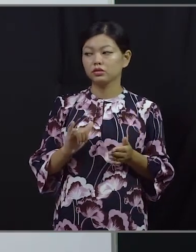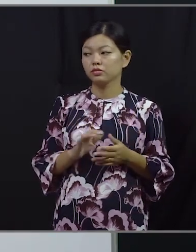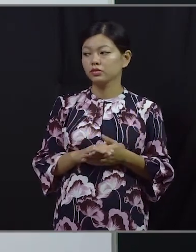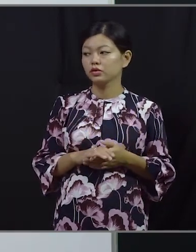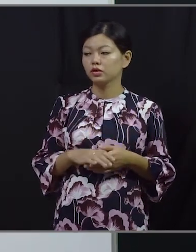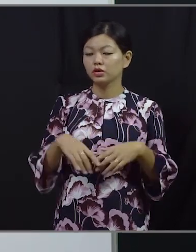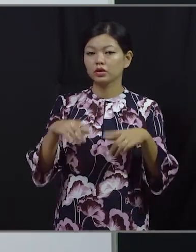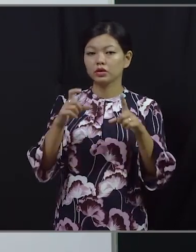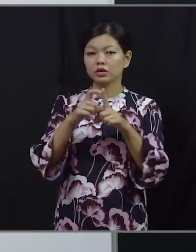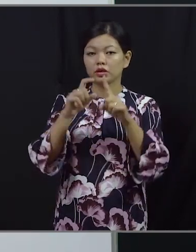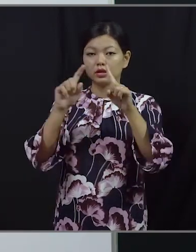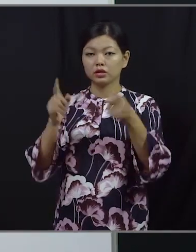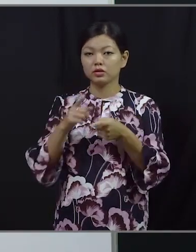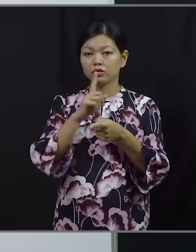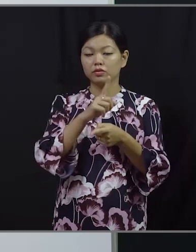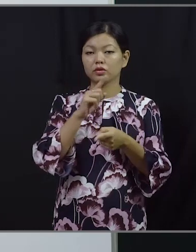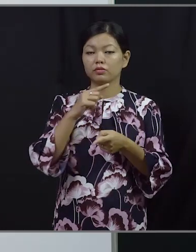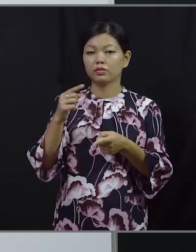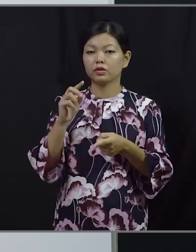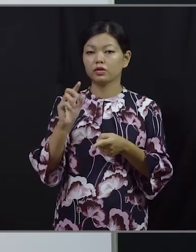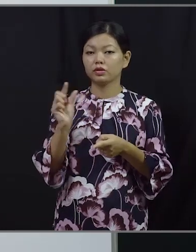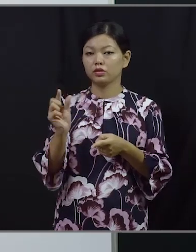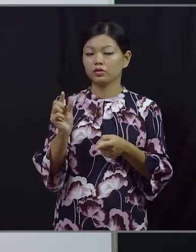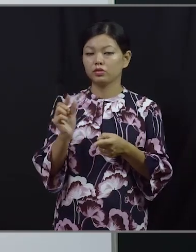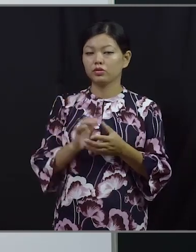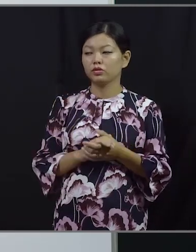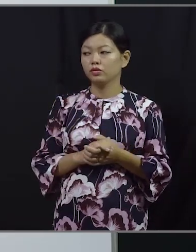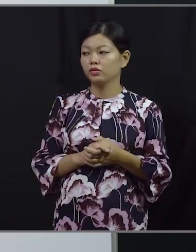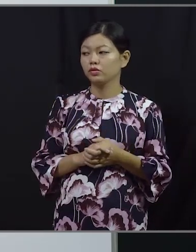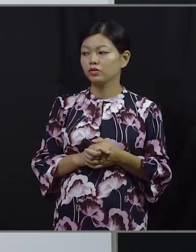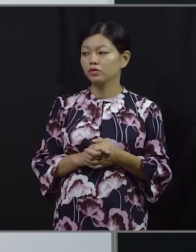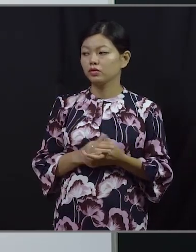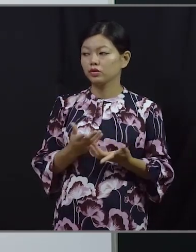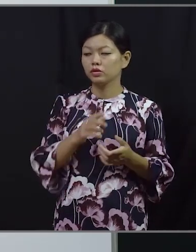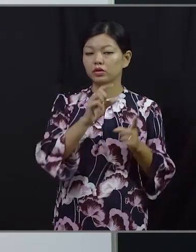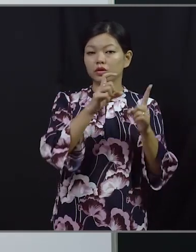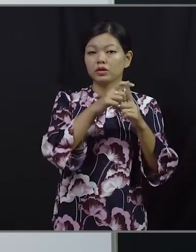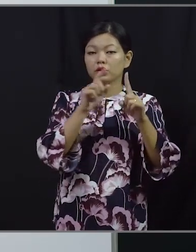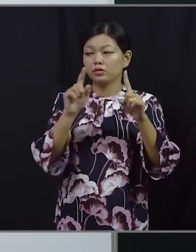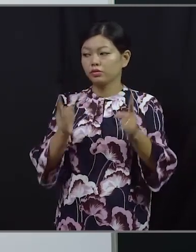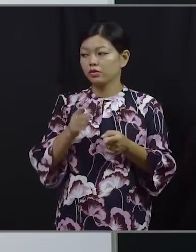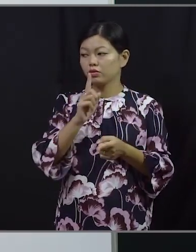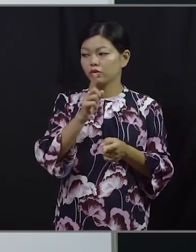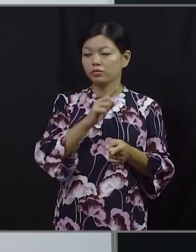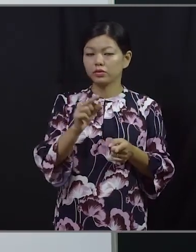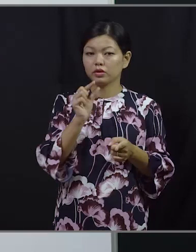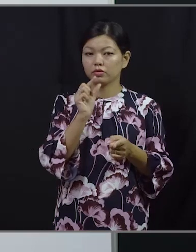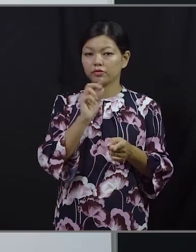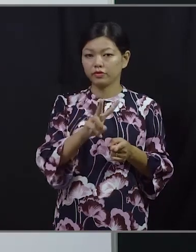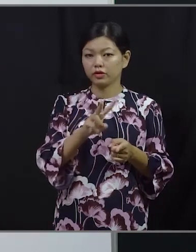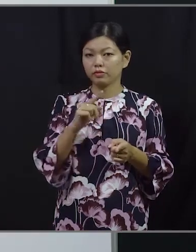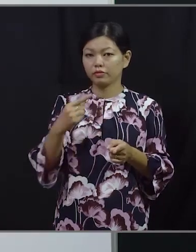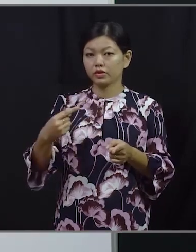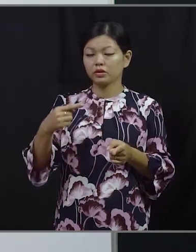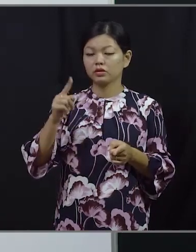D into 1 by U, so D multiplied by 1 by V minus 1 by F. Is